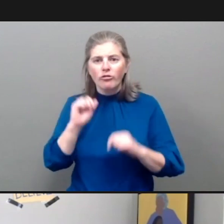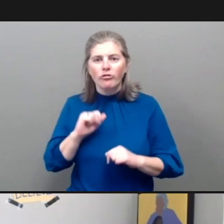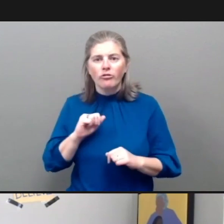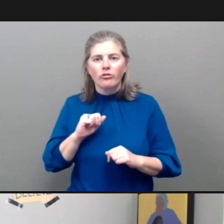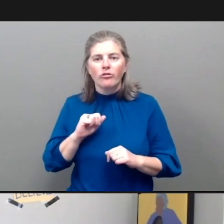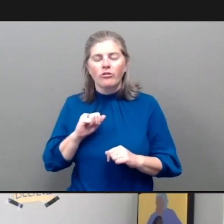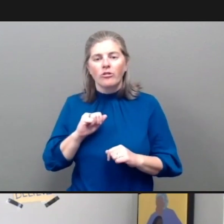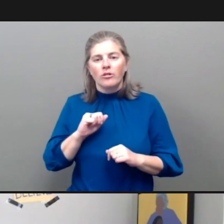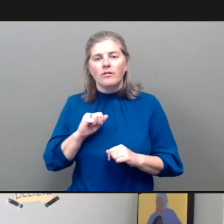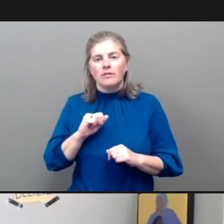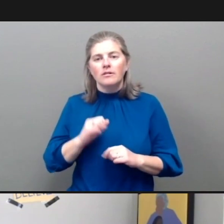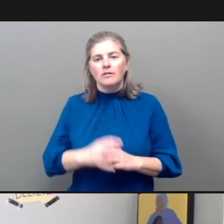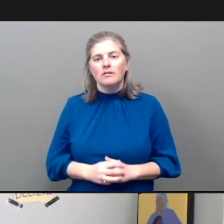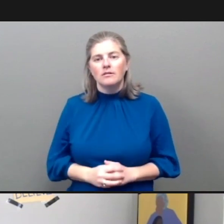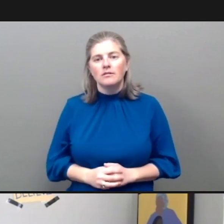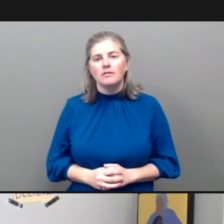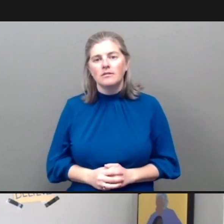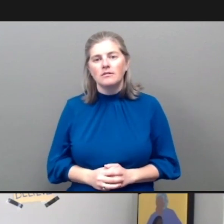that